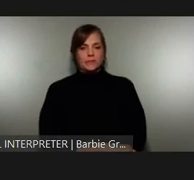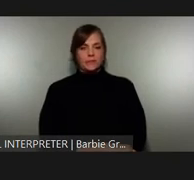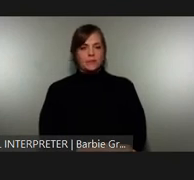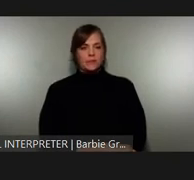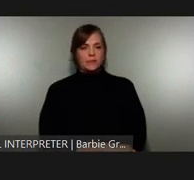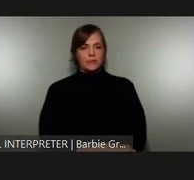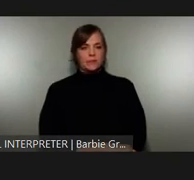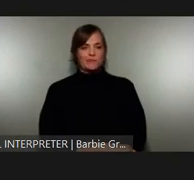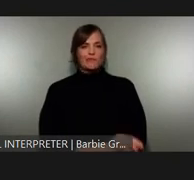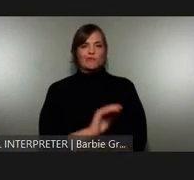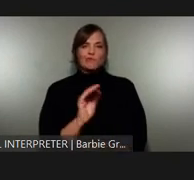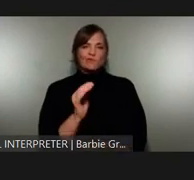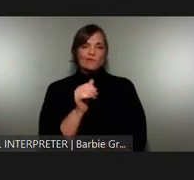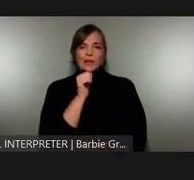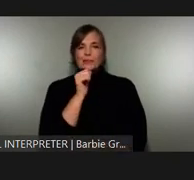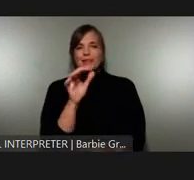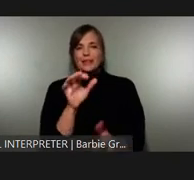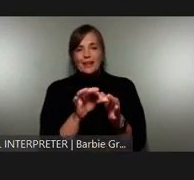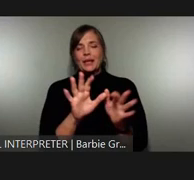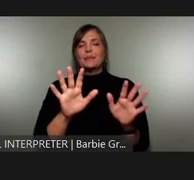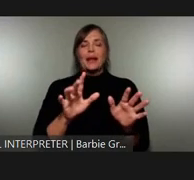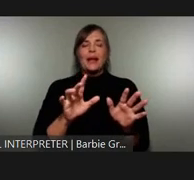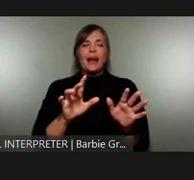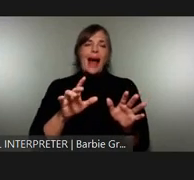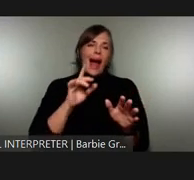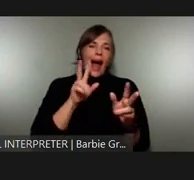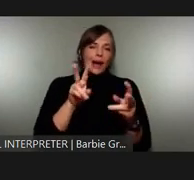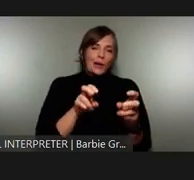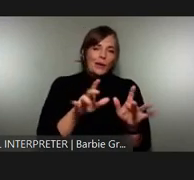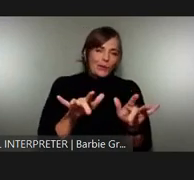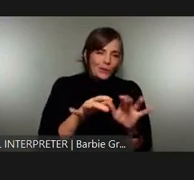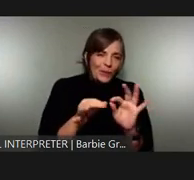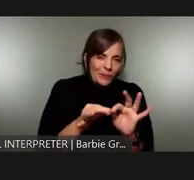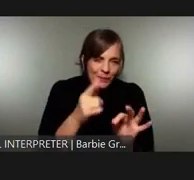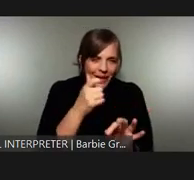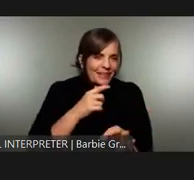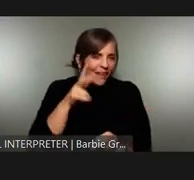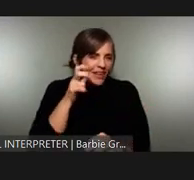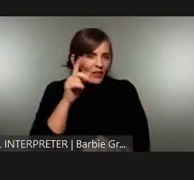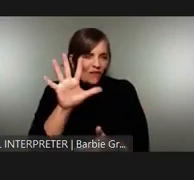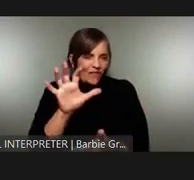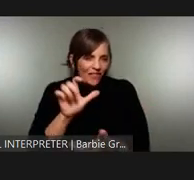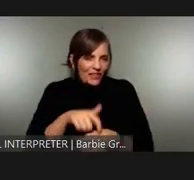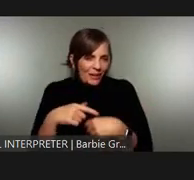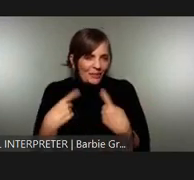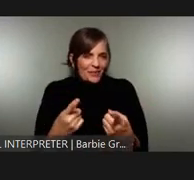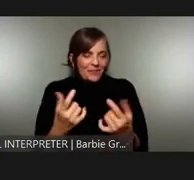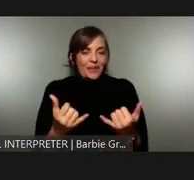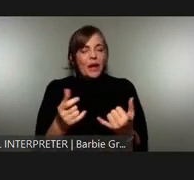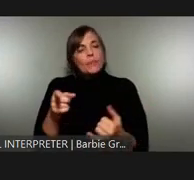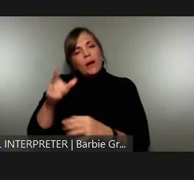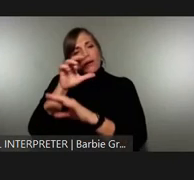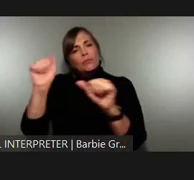Looking like it's not connecting for us. So in any case, what the president says, I can almost repeat it because I've listened to it 500 times now. What President